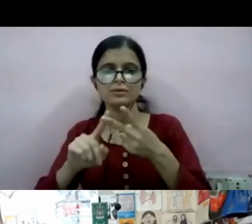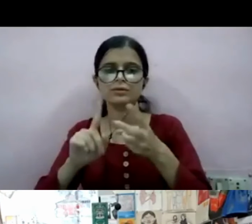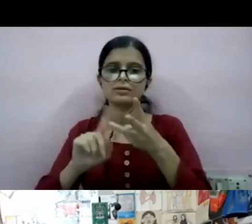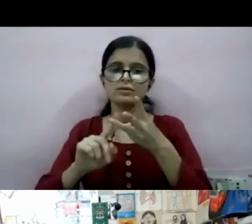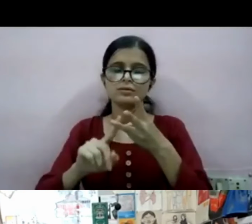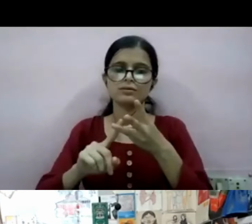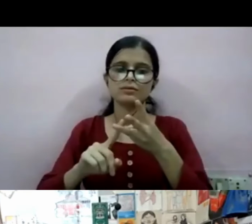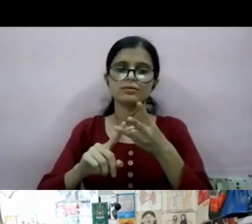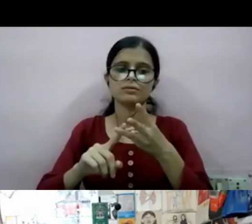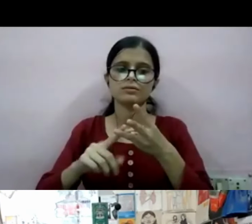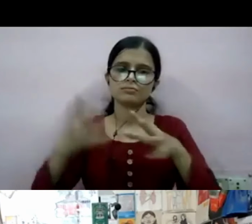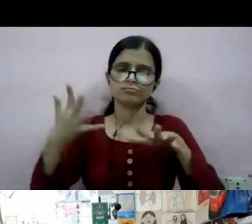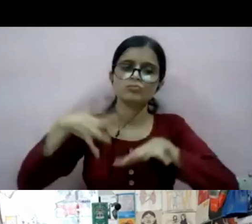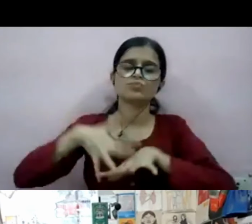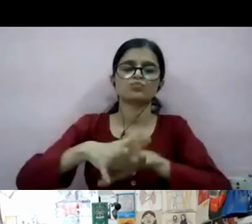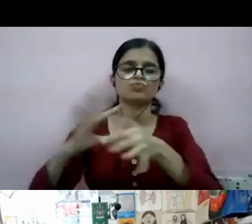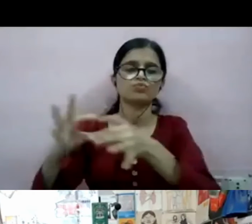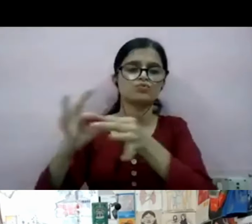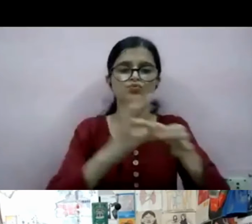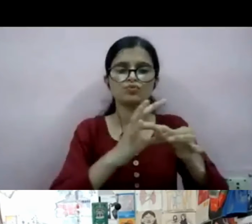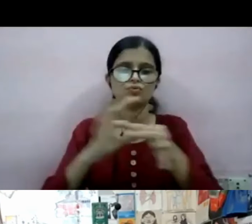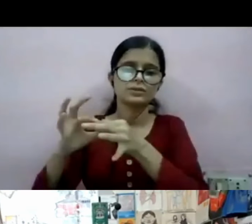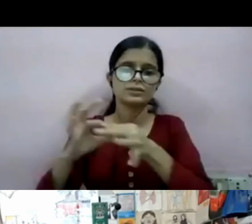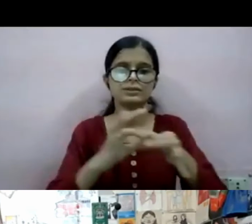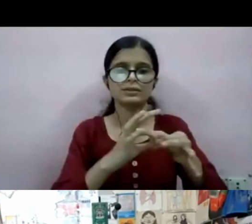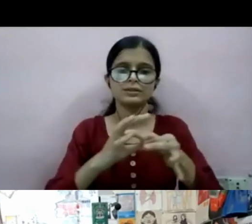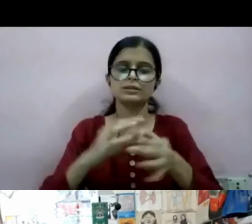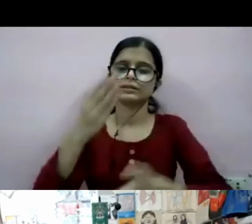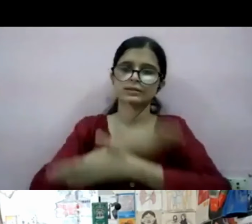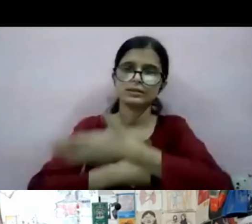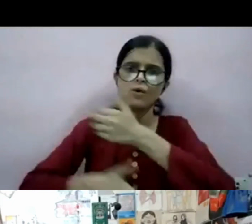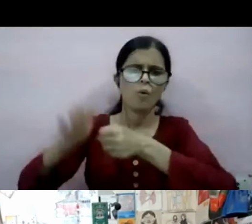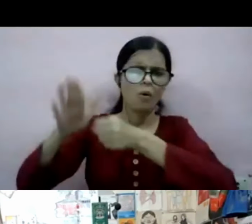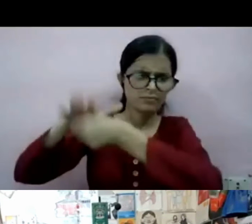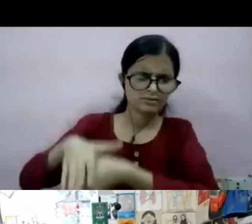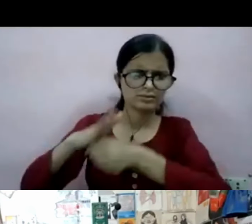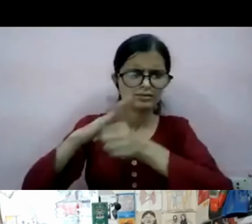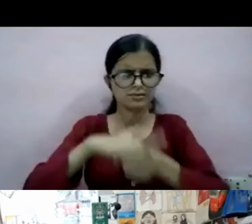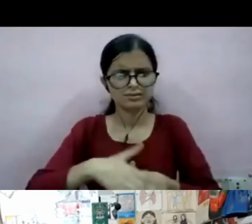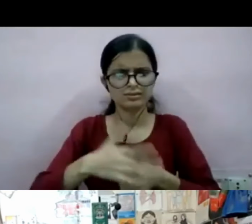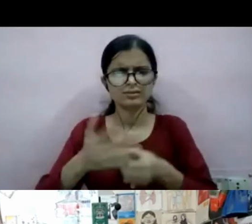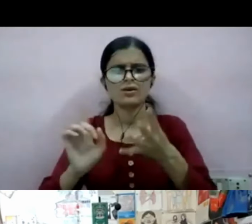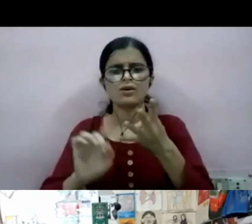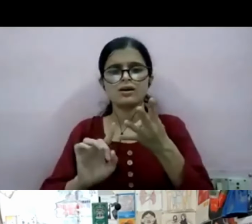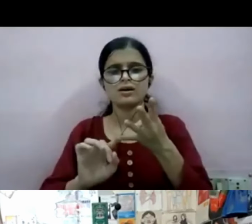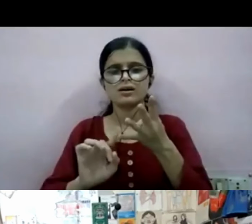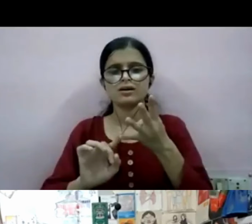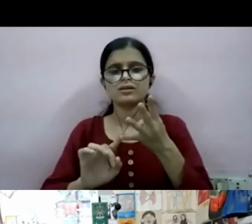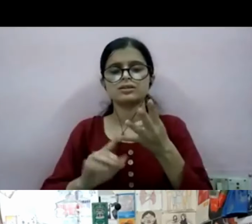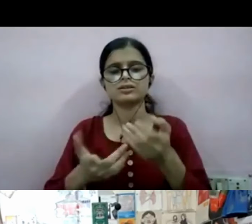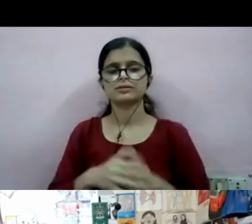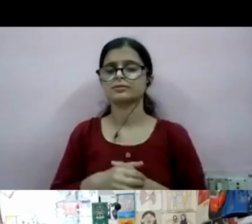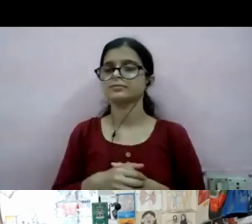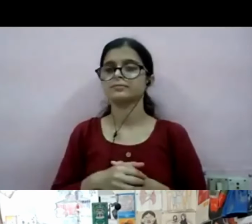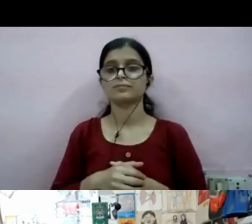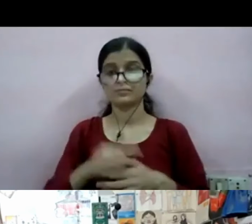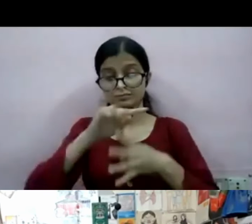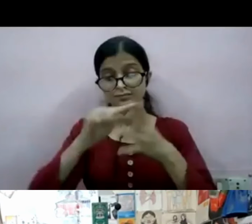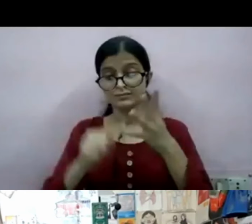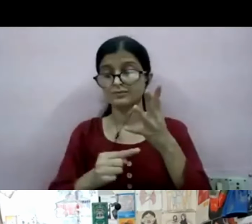and disability oppression, and 4, the reconfiguration of gender through disability experience. And I thought that this was a very